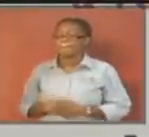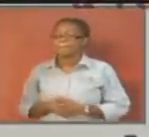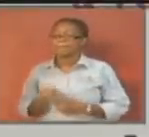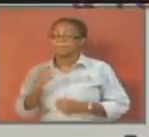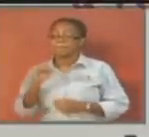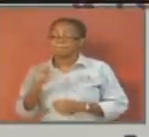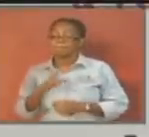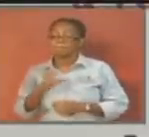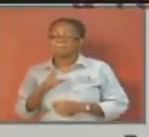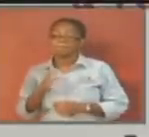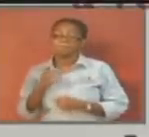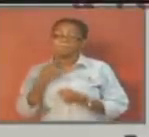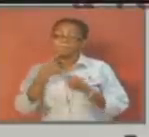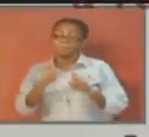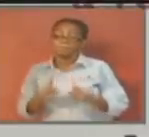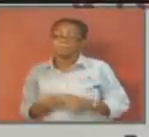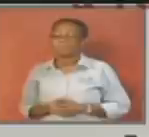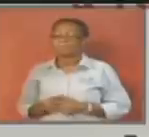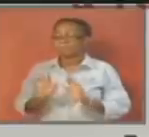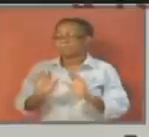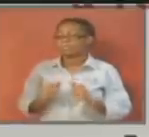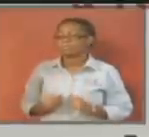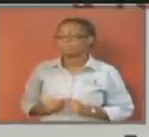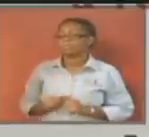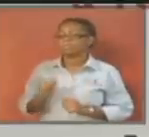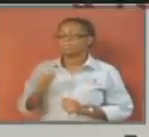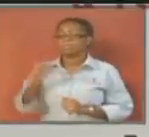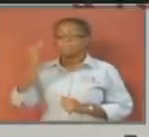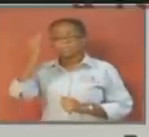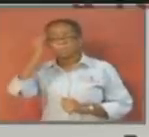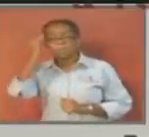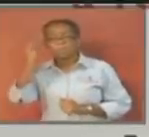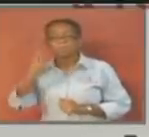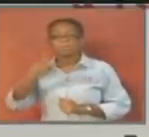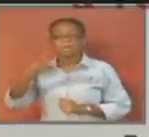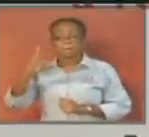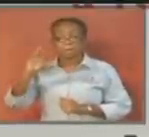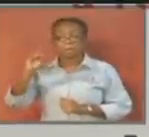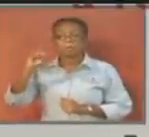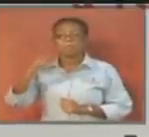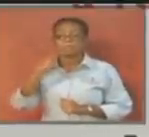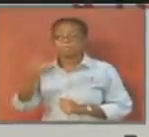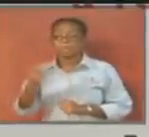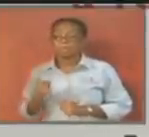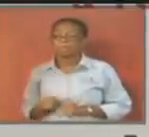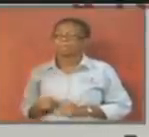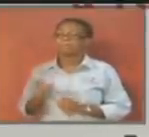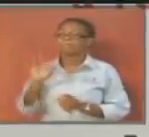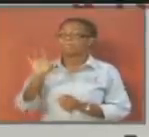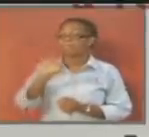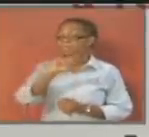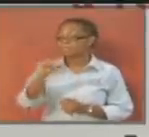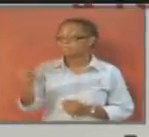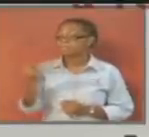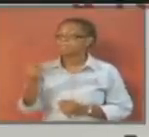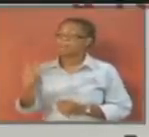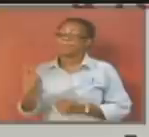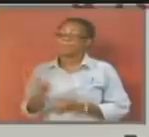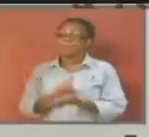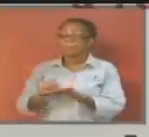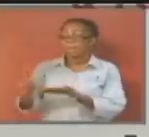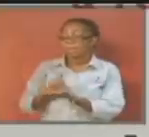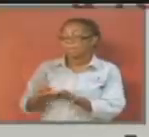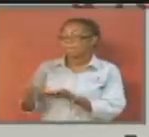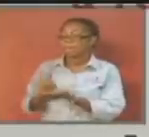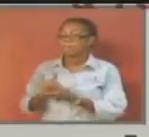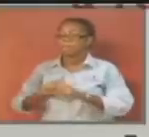for taking this particular vaccine. The Ministry of Health, considering all epidemiological factors involved, if you notice,